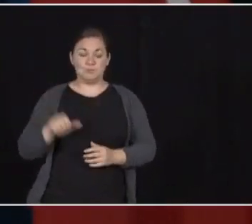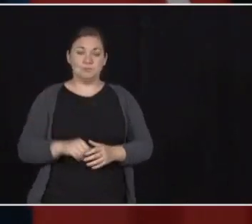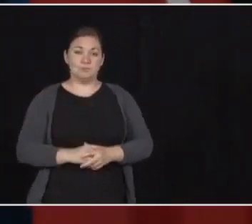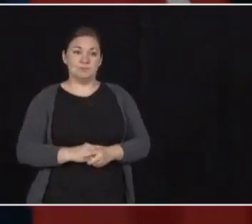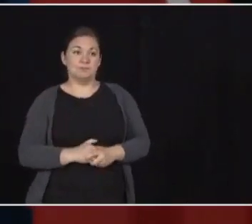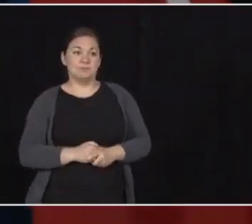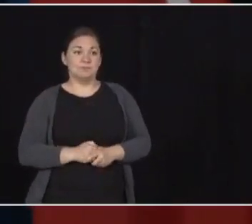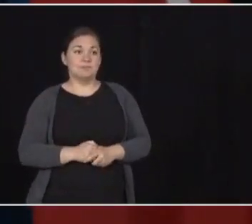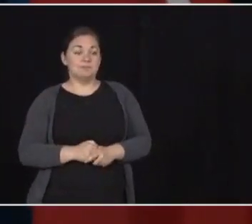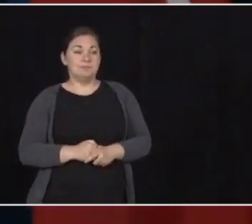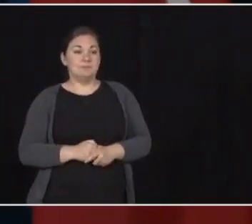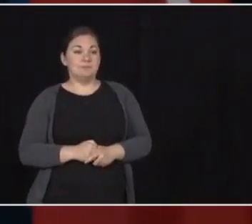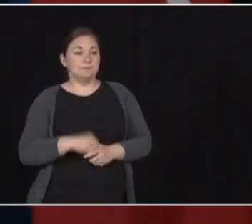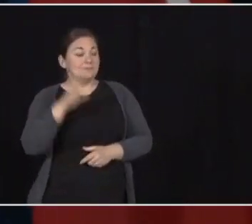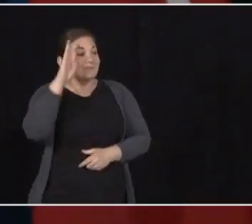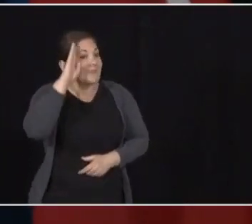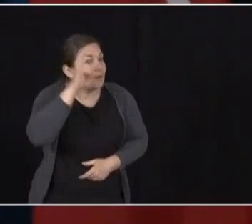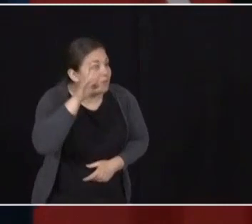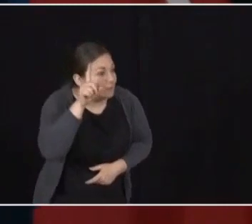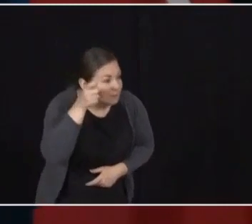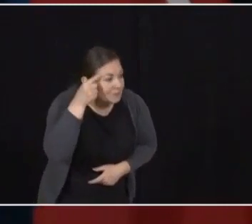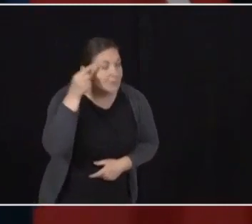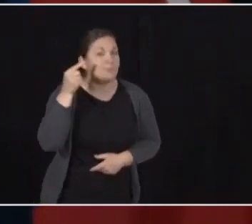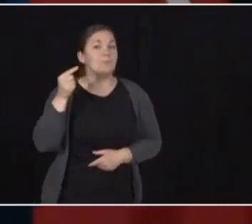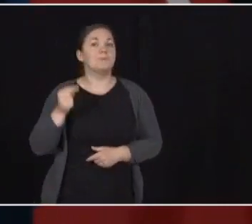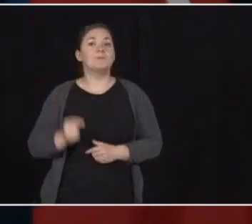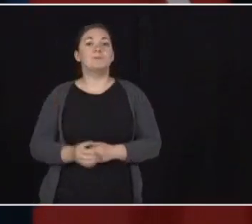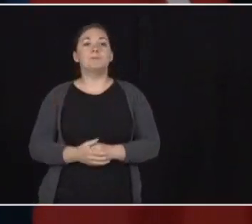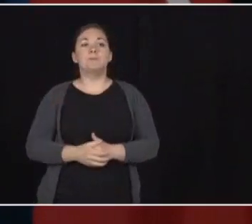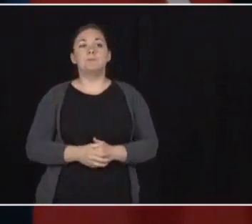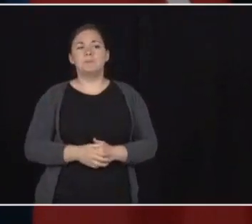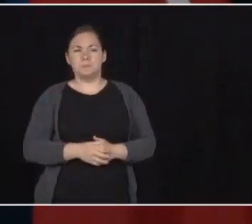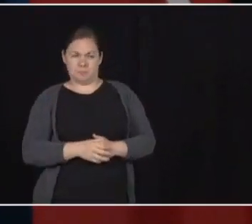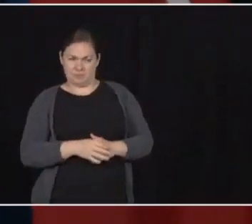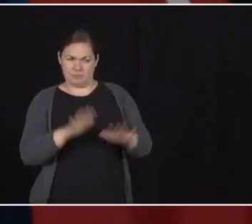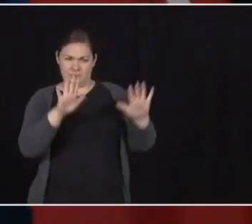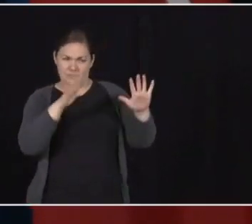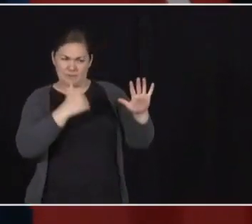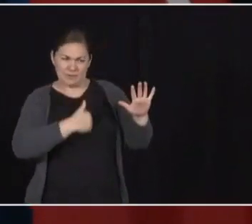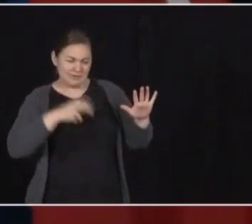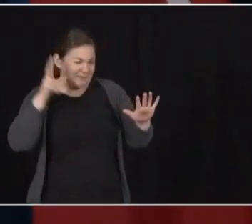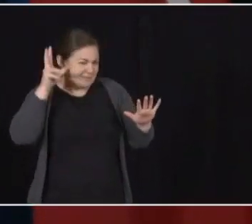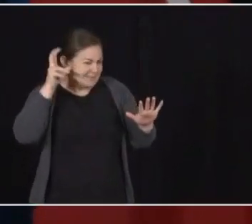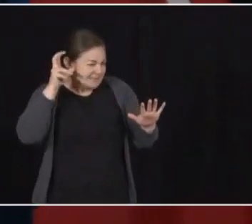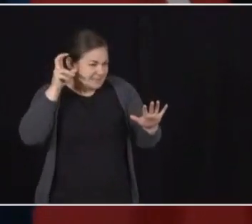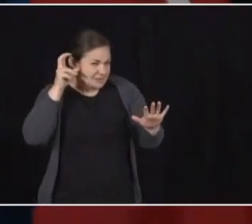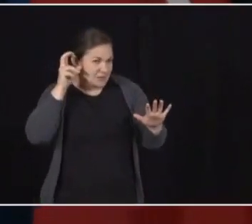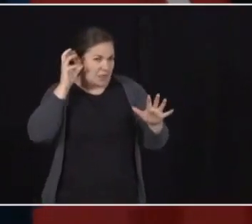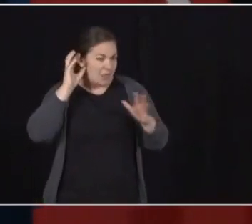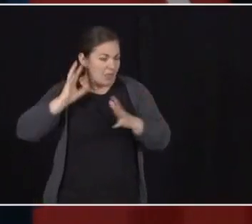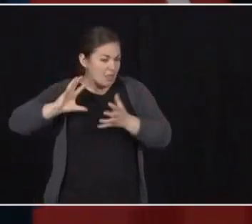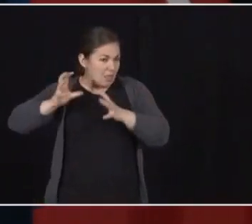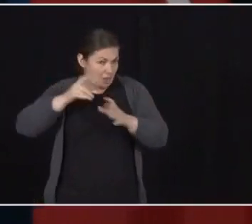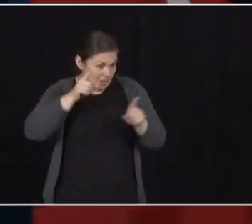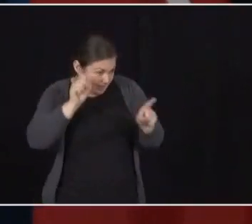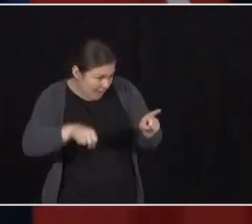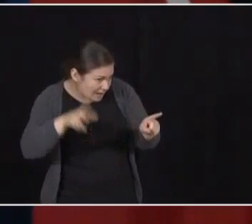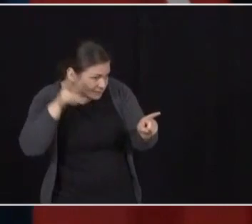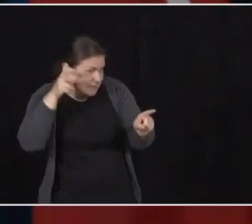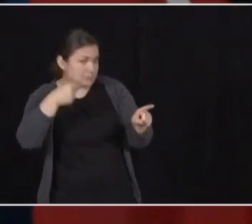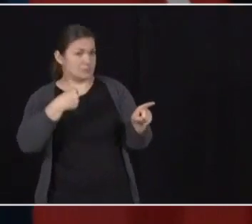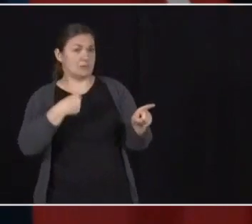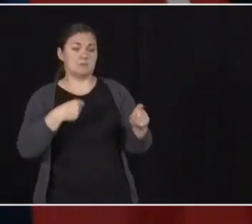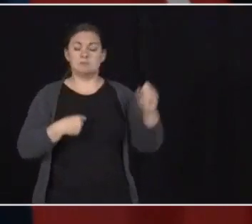Hi, Cynthia. Hi there, Premier. Hello. Sorry, I'm just getting my phone. It's all messed up on me. Can you hear me properly? I apologize. I can